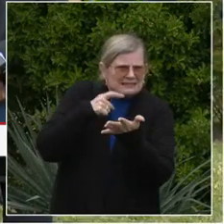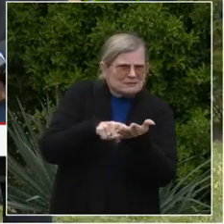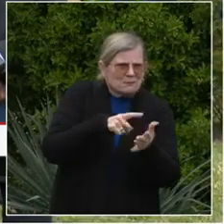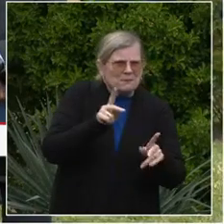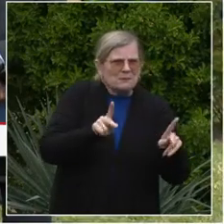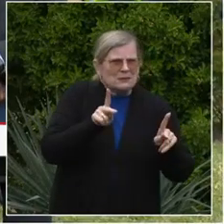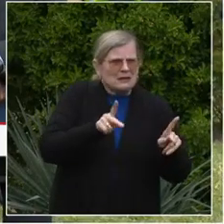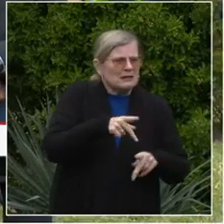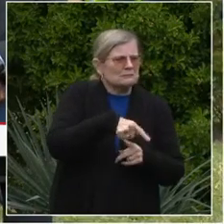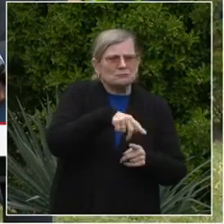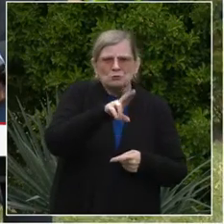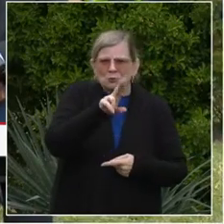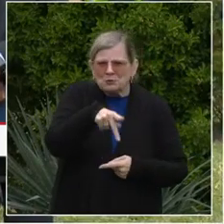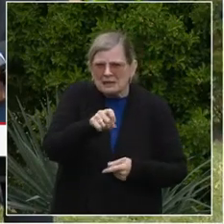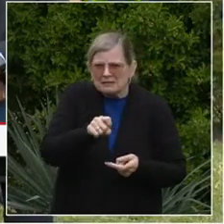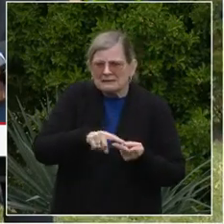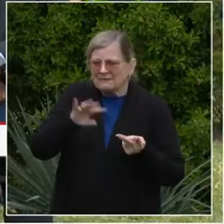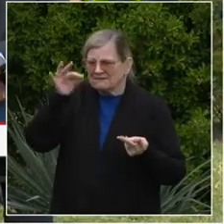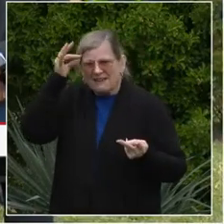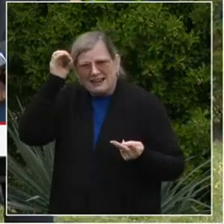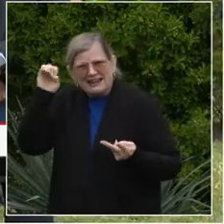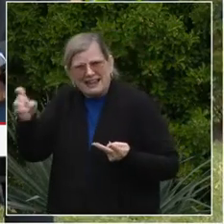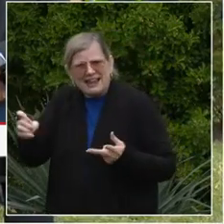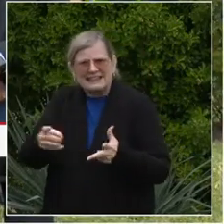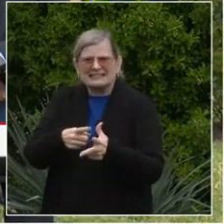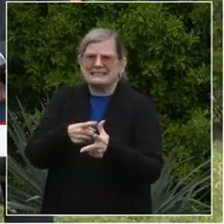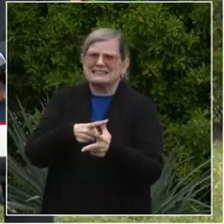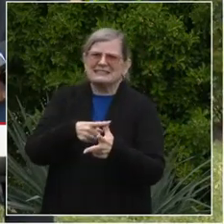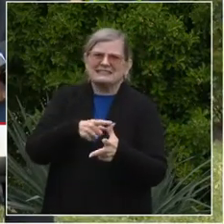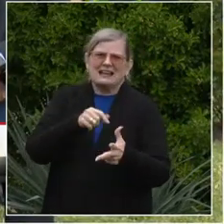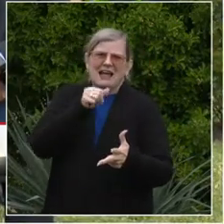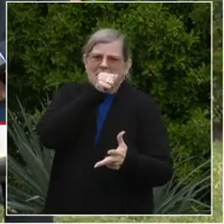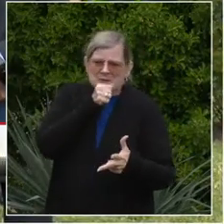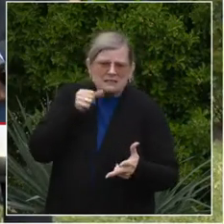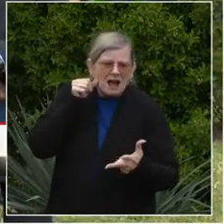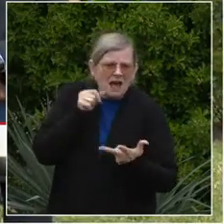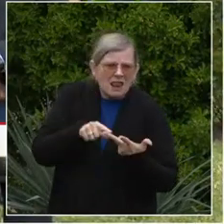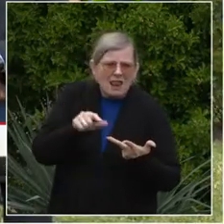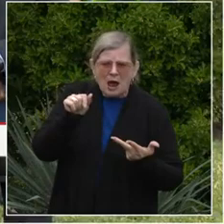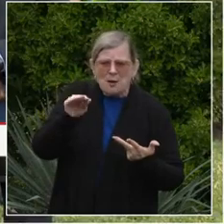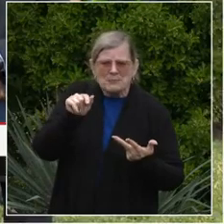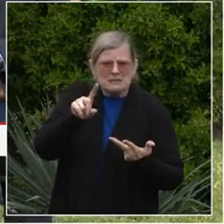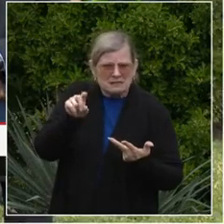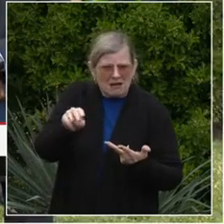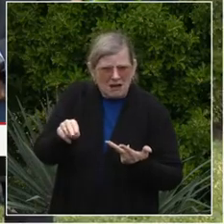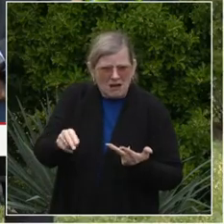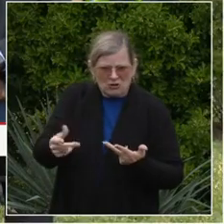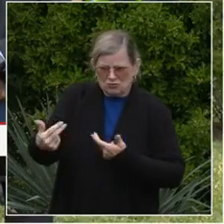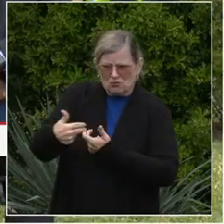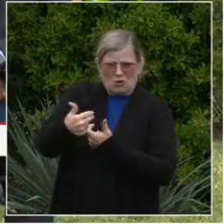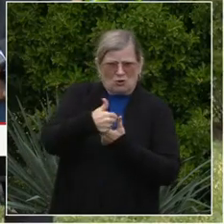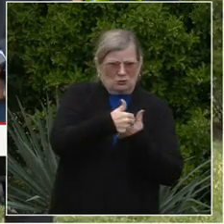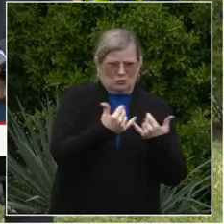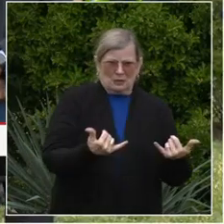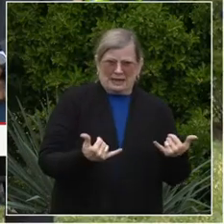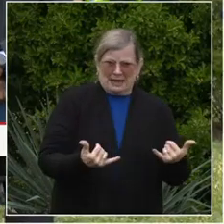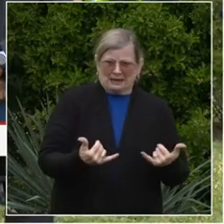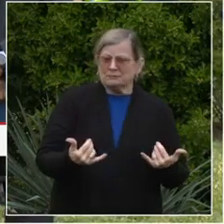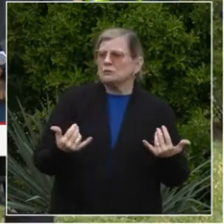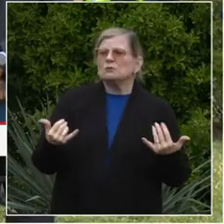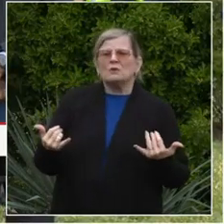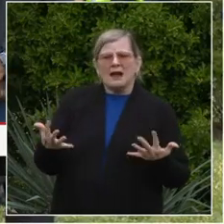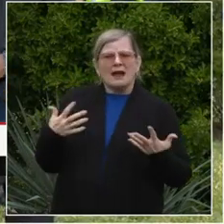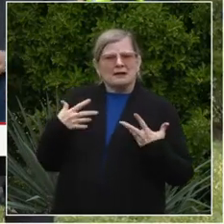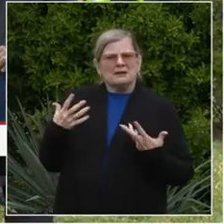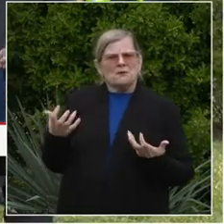and FedEx and Amazon, I believe, have joined us as well. So today